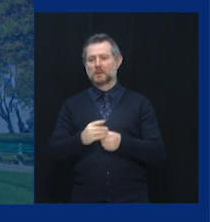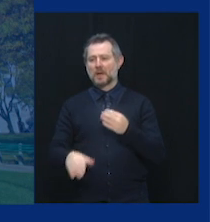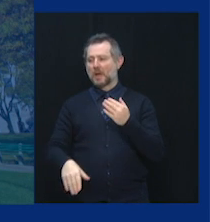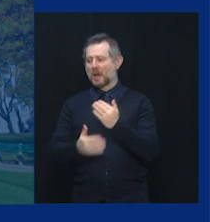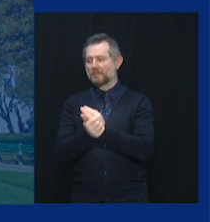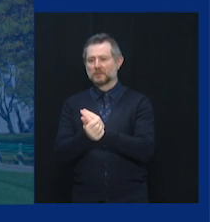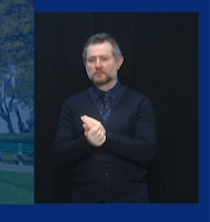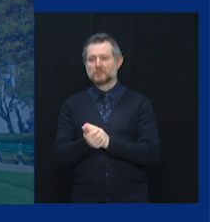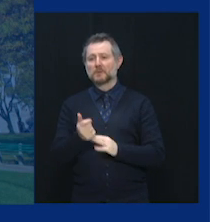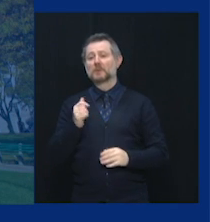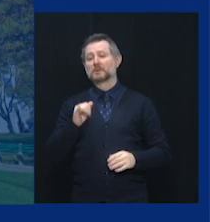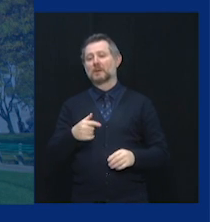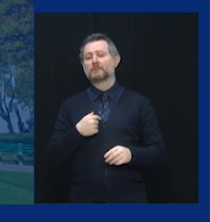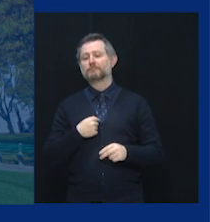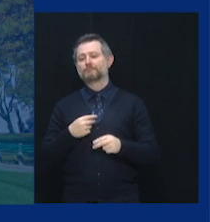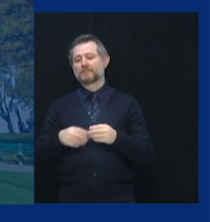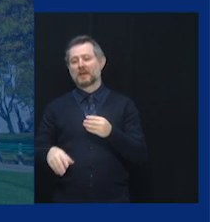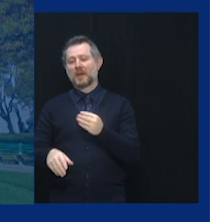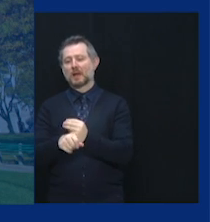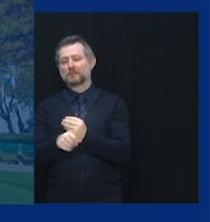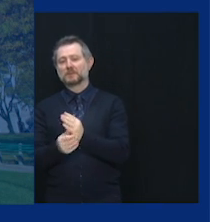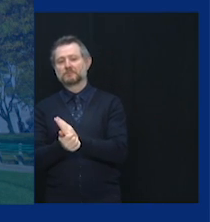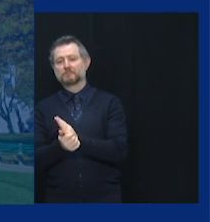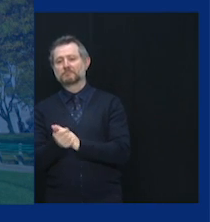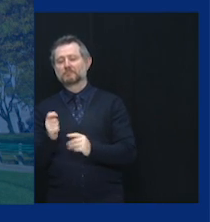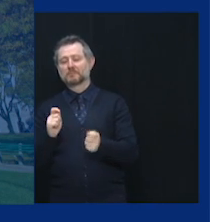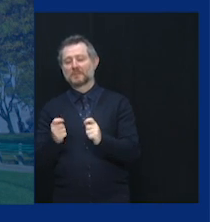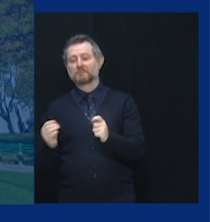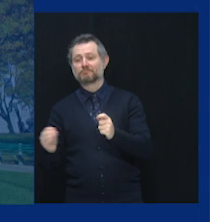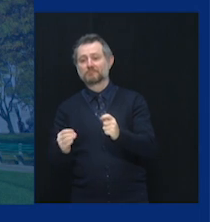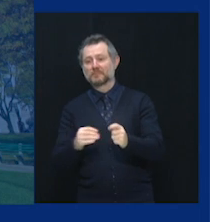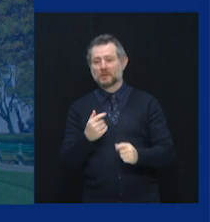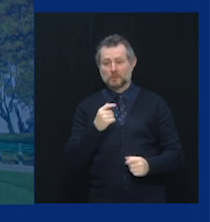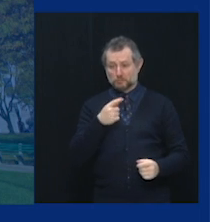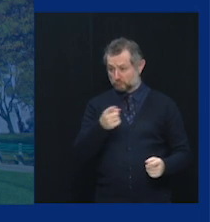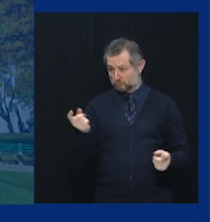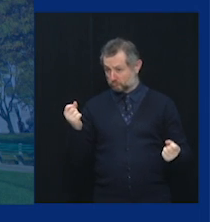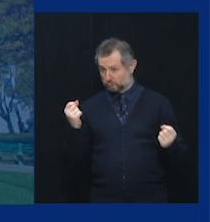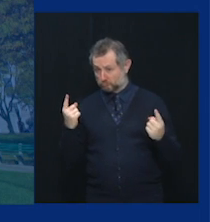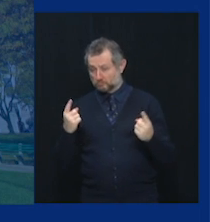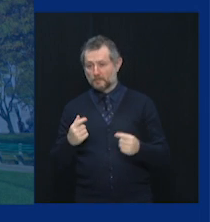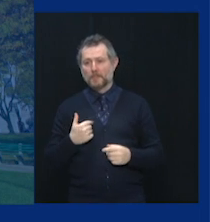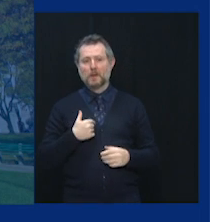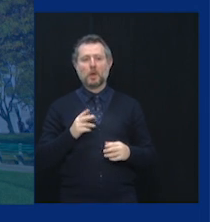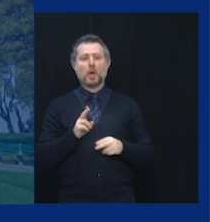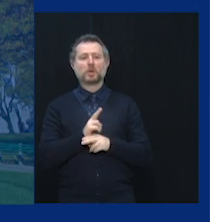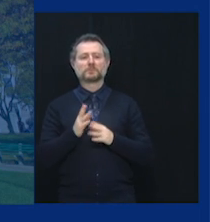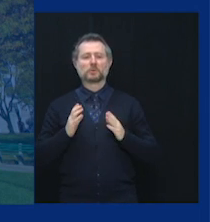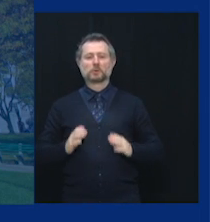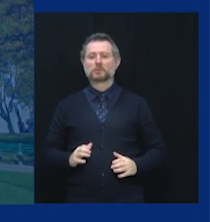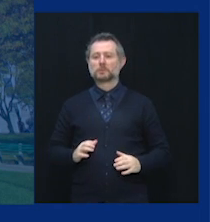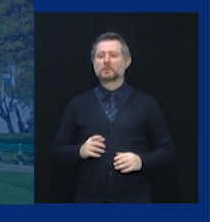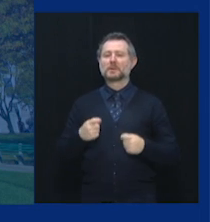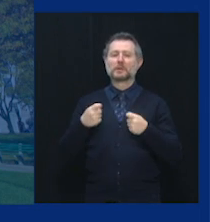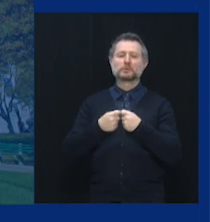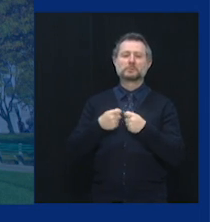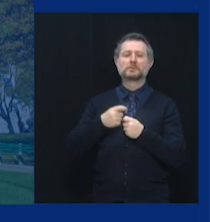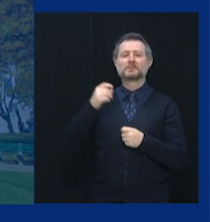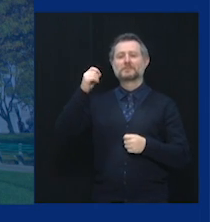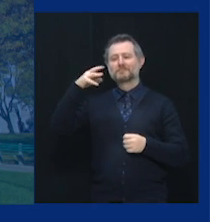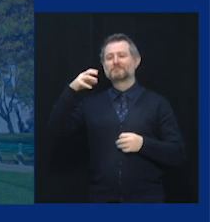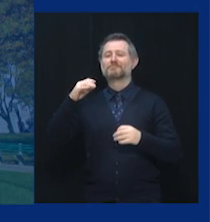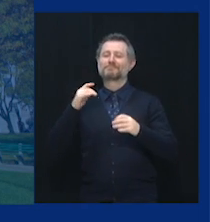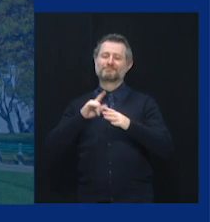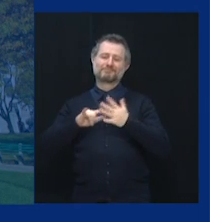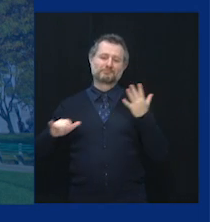certain things. I just want to make sure people are aware. We have consumer utility protections in the budget. Right now, there's a statutory